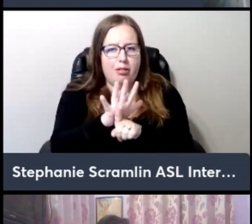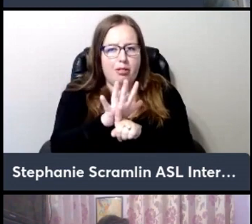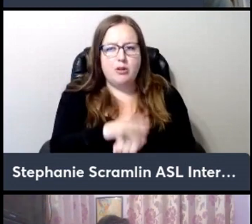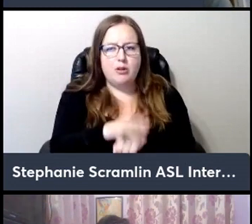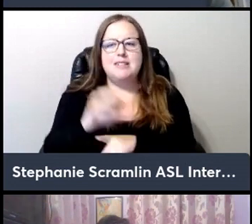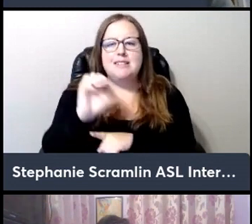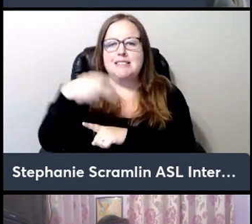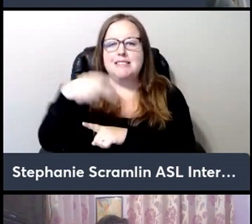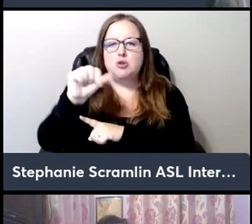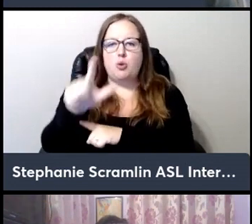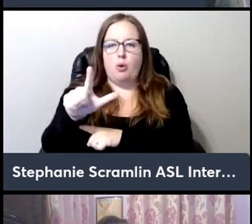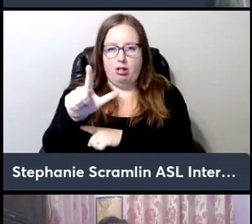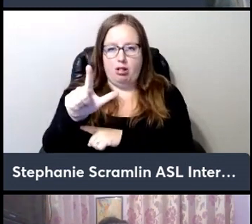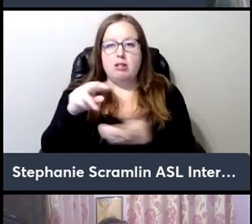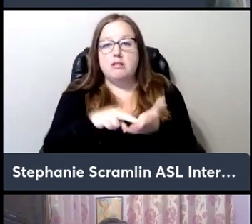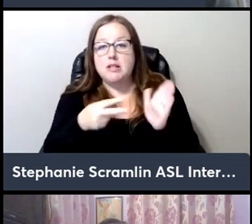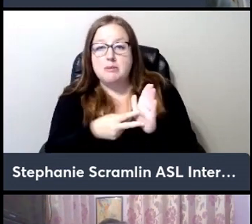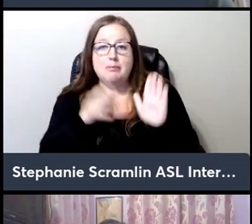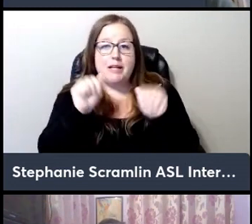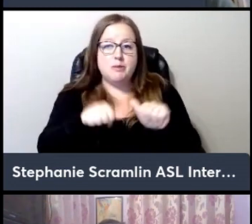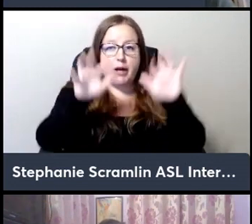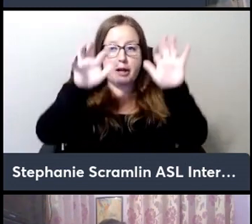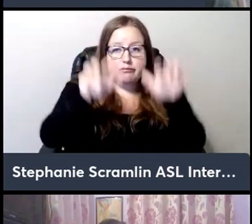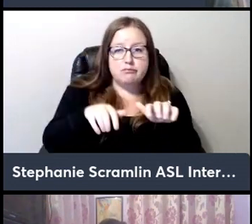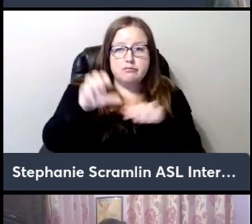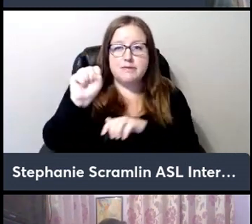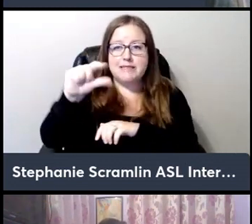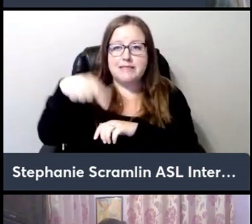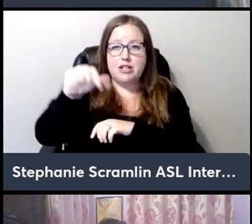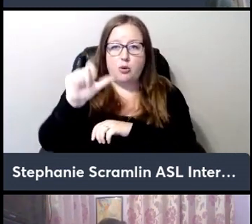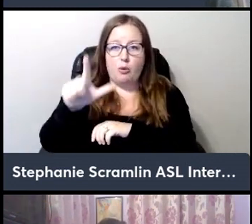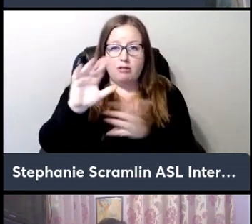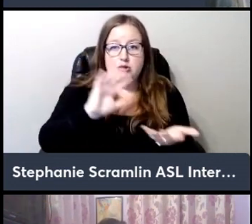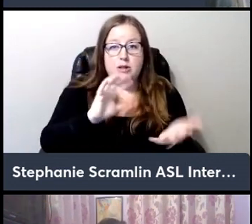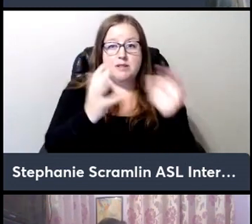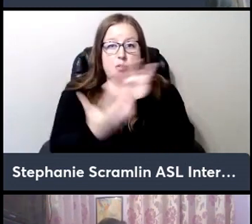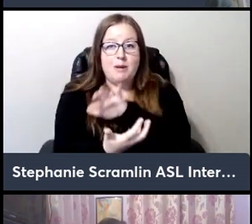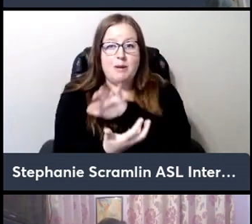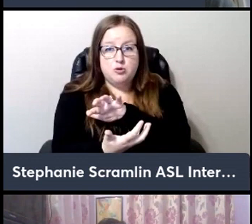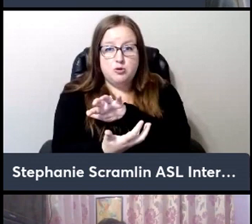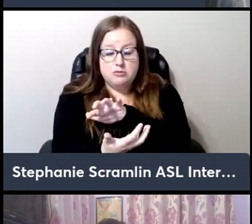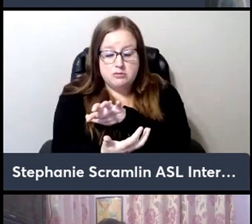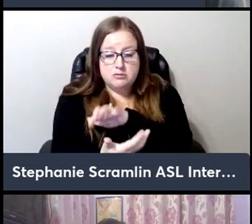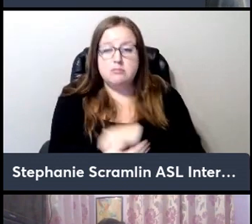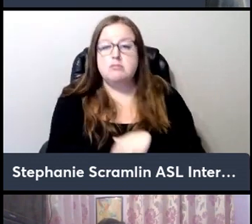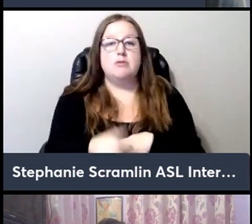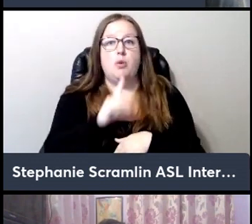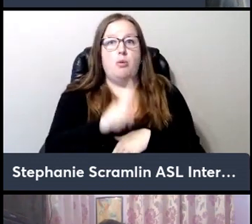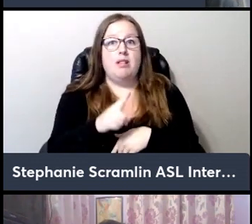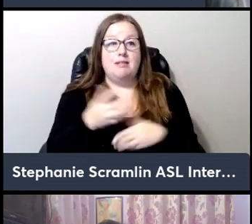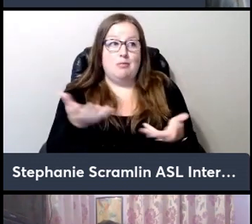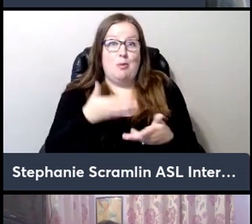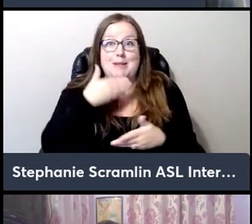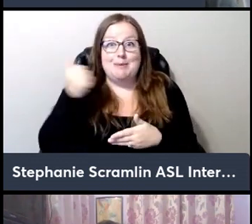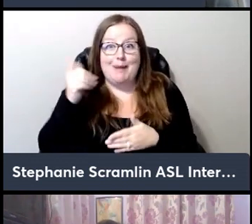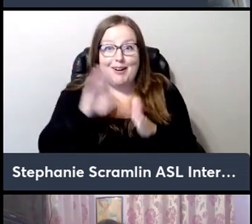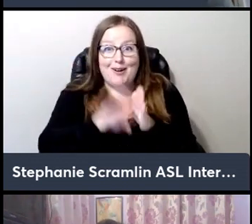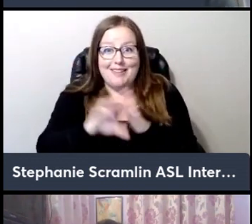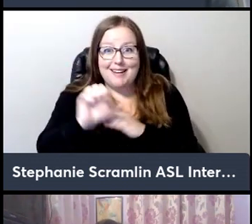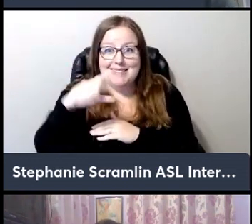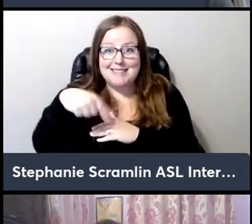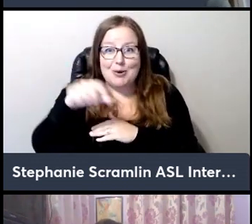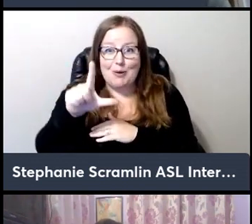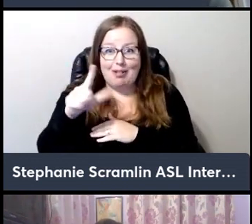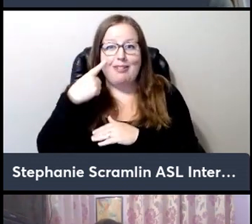transformation that allows us to write Sql transformations and what's better than SQL for data